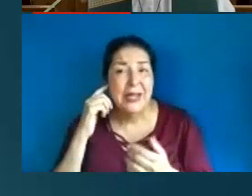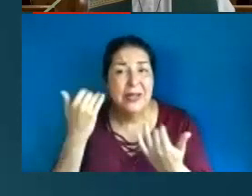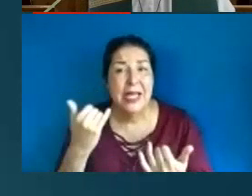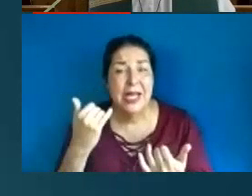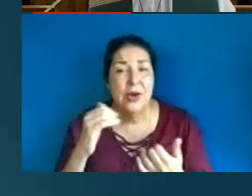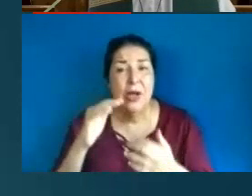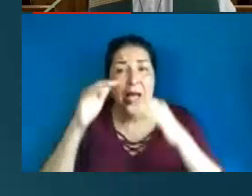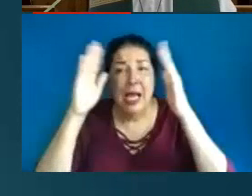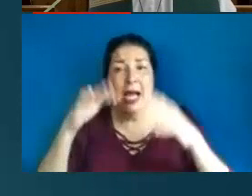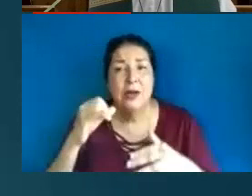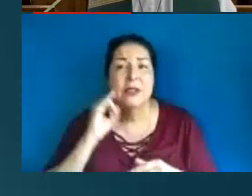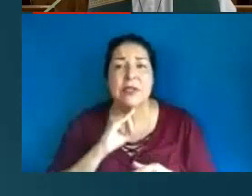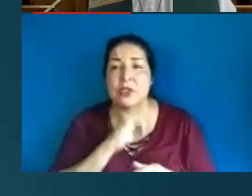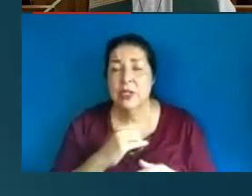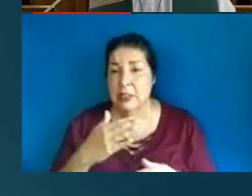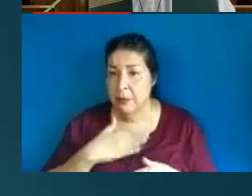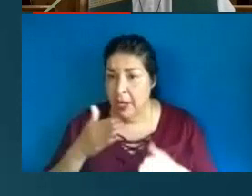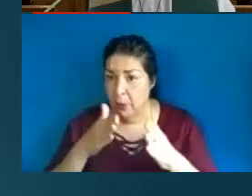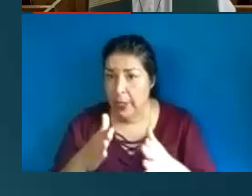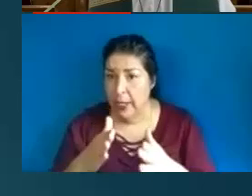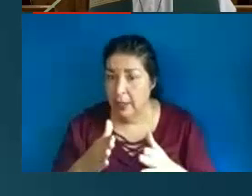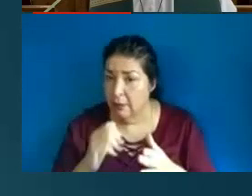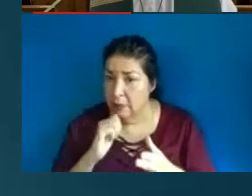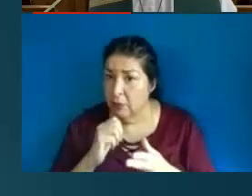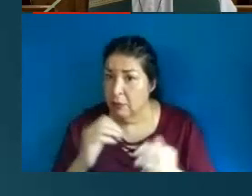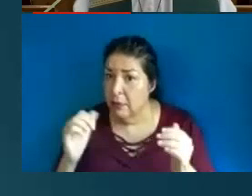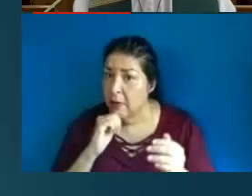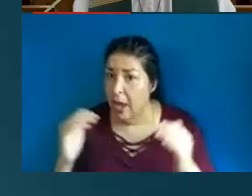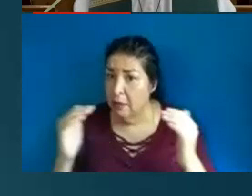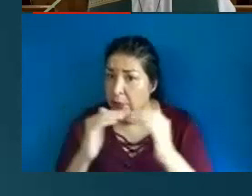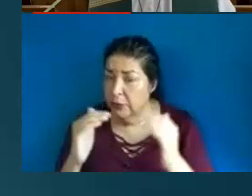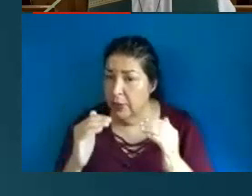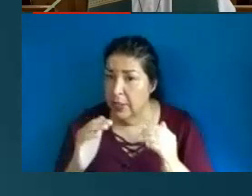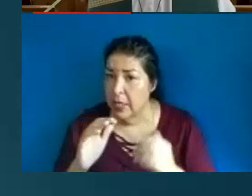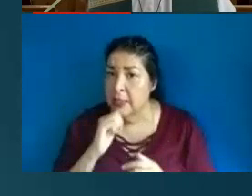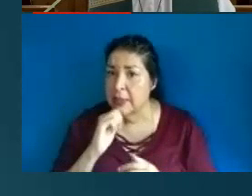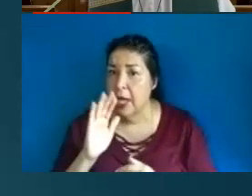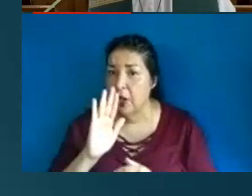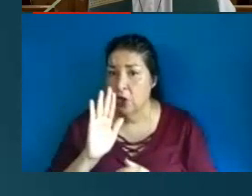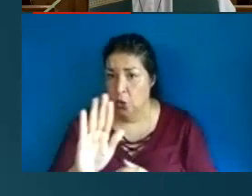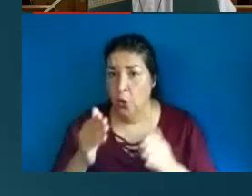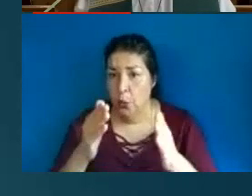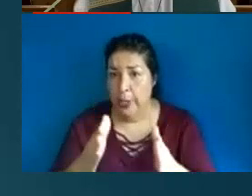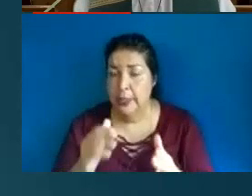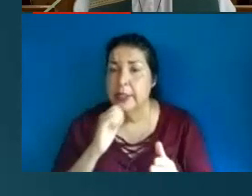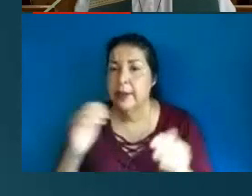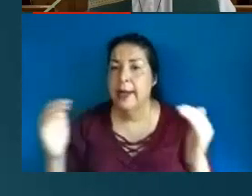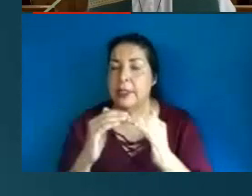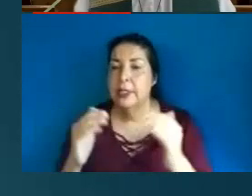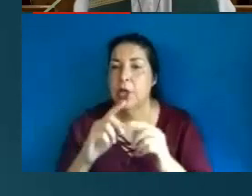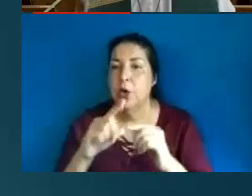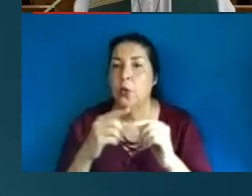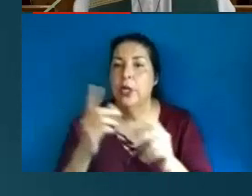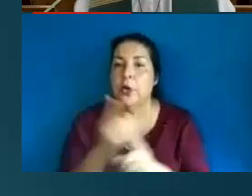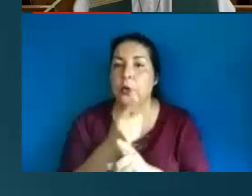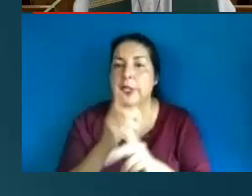Israel. Is my way not just? Is it not your ways that are not just? When a righteous person turns